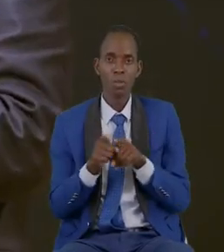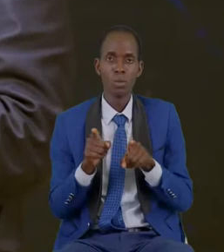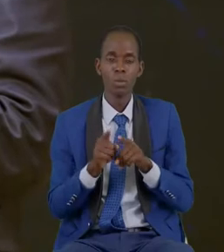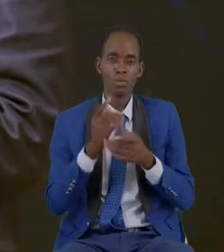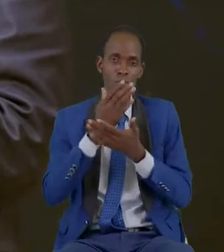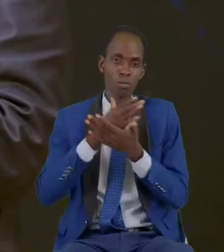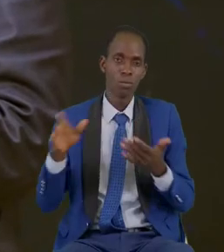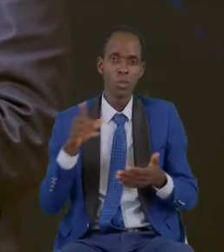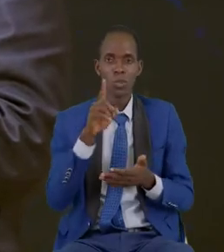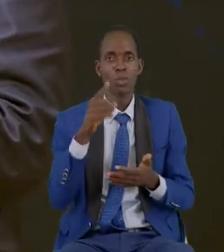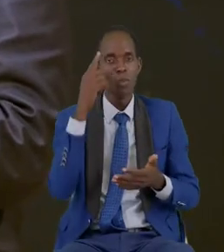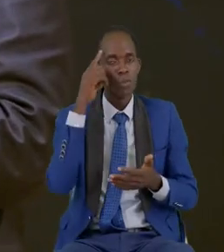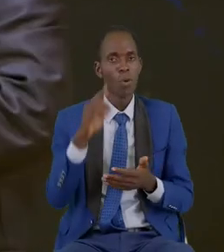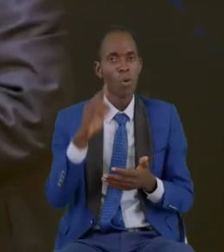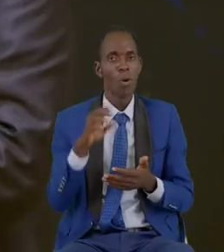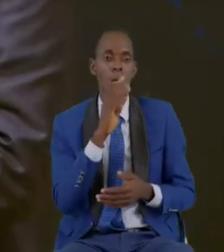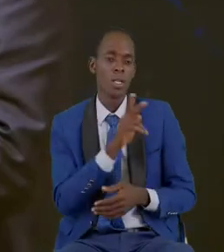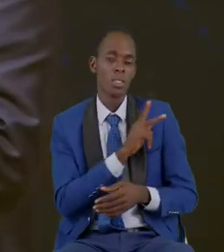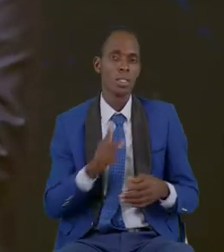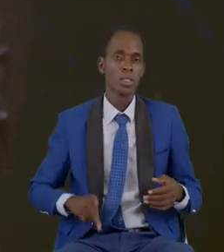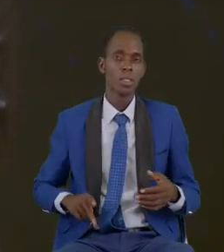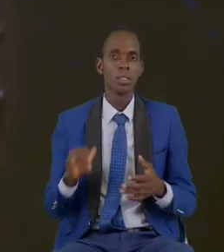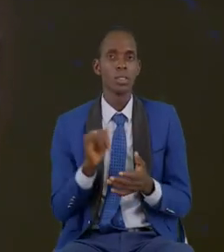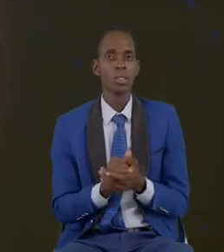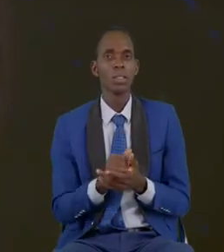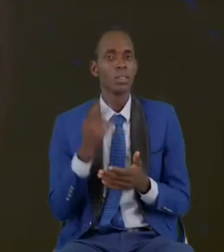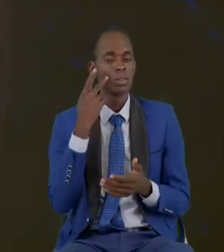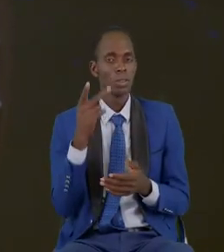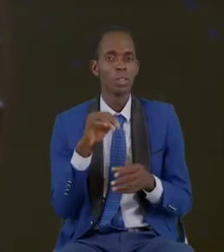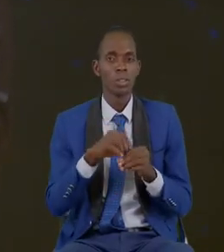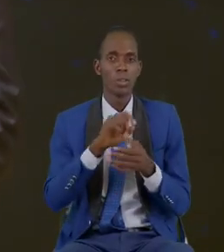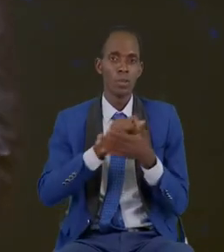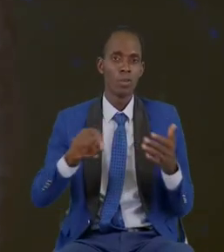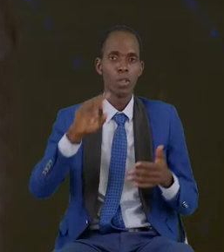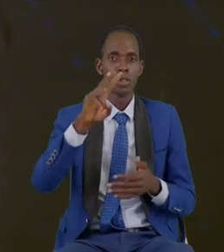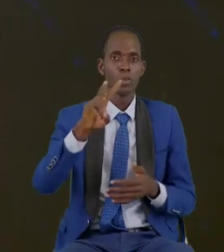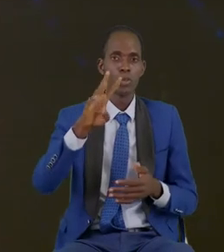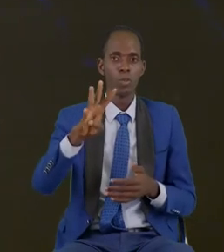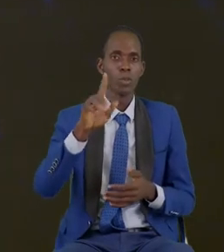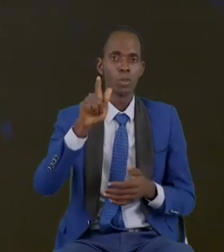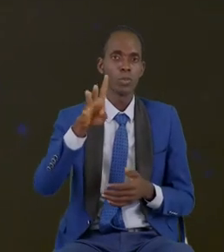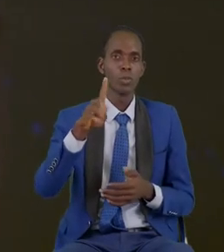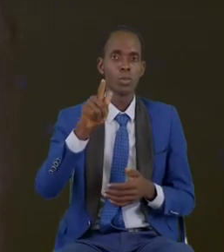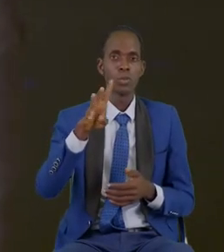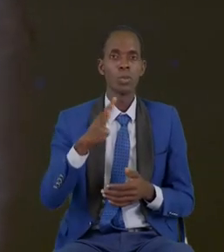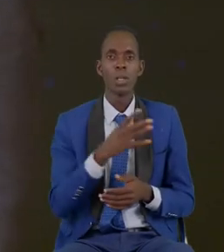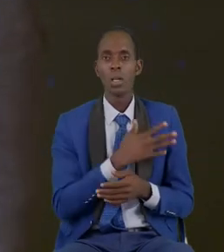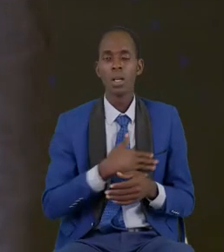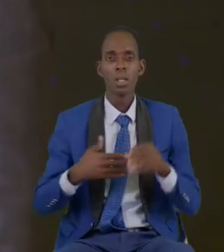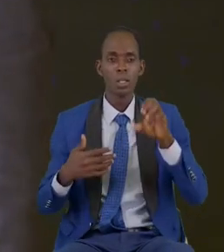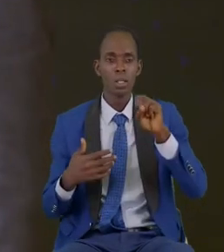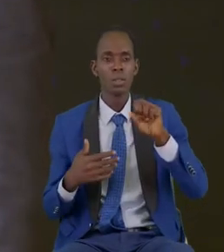from being king." That's Saul. Look at verse 24. In verse 24, "And Saul said unto